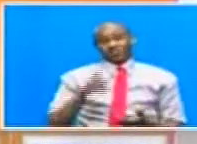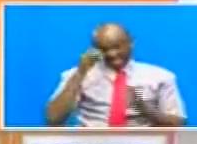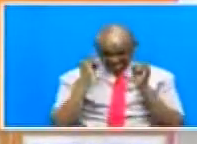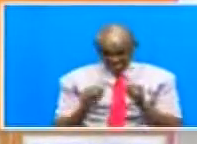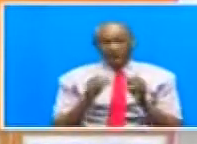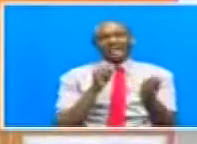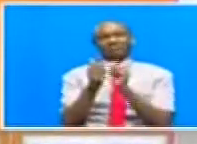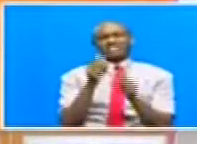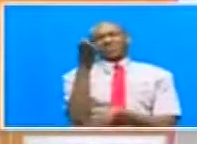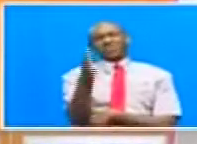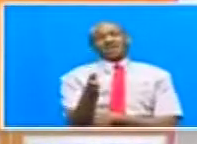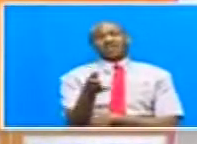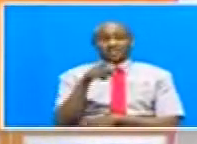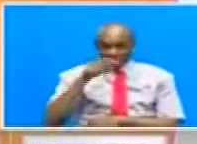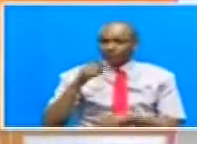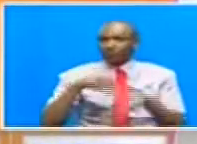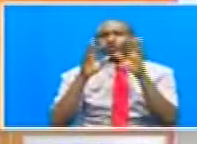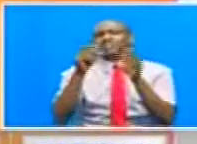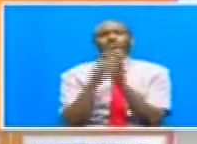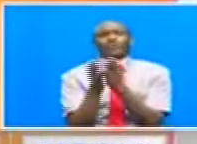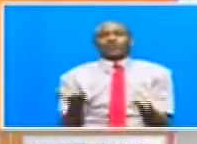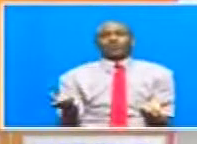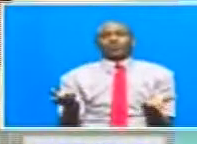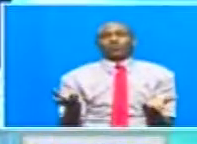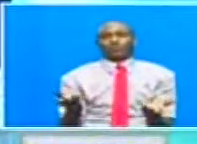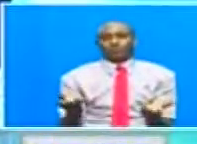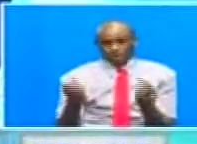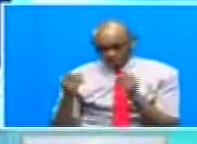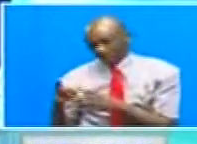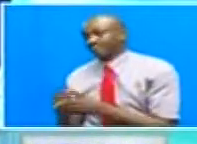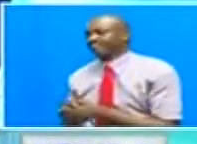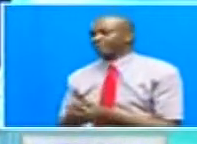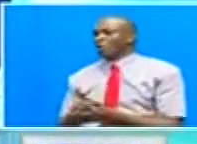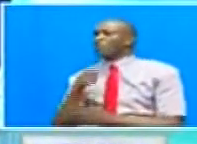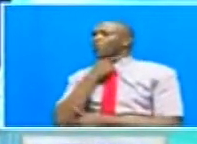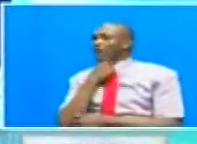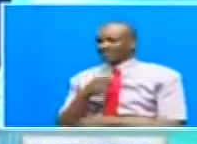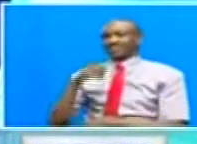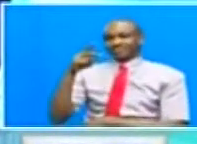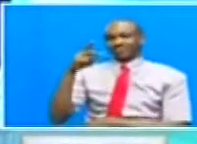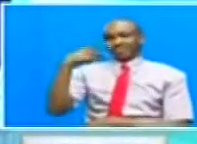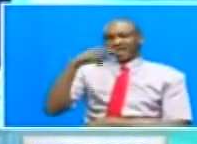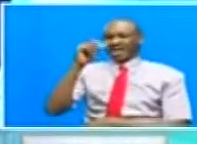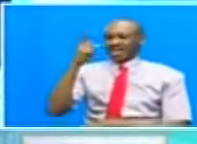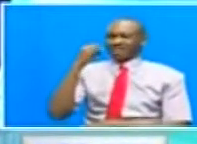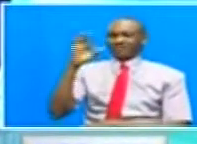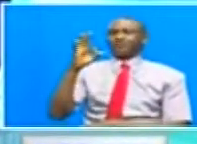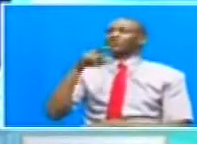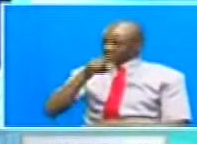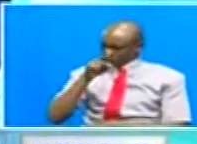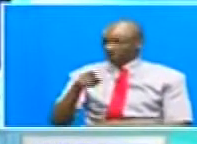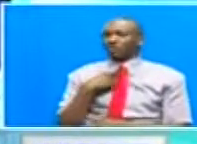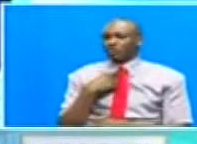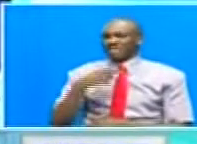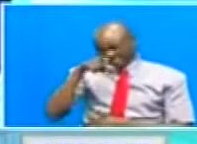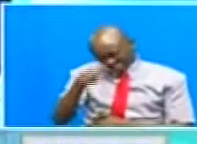new administration be able to follow through on follow that? Through. Let's get you into this discussion, Mwana Khalif. That kind of confusion is not just